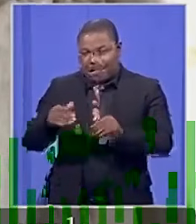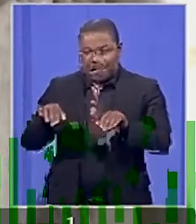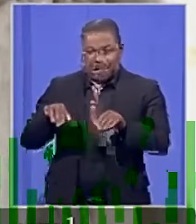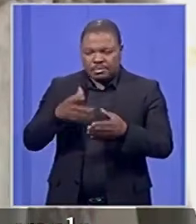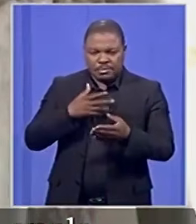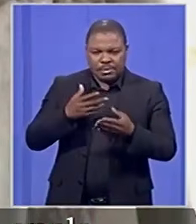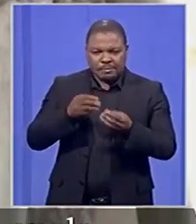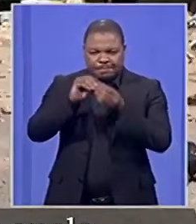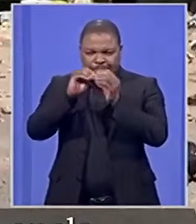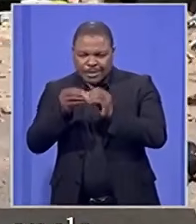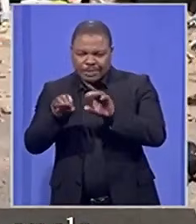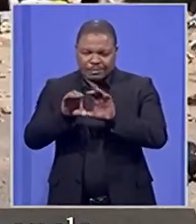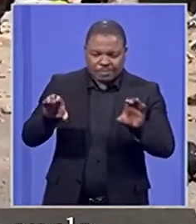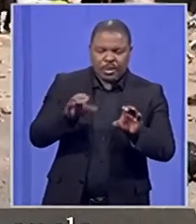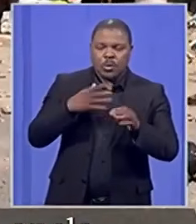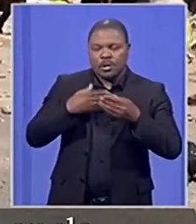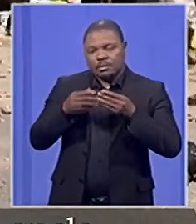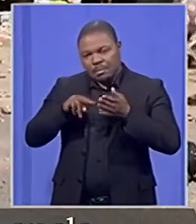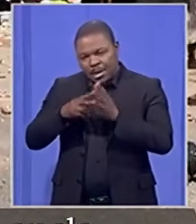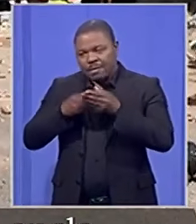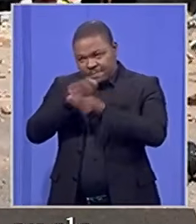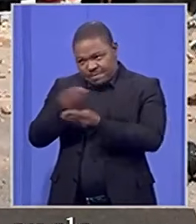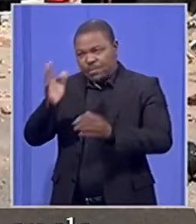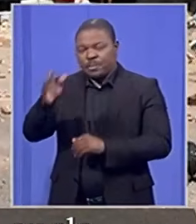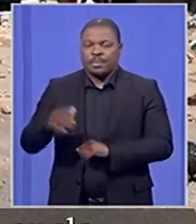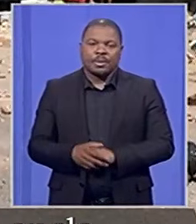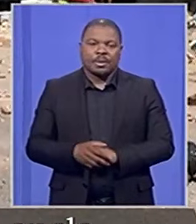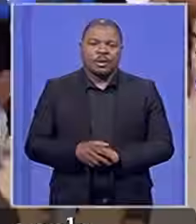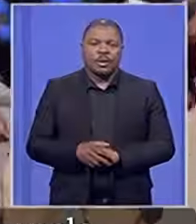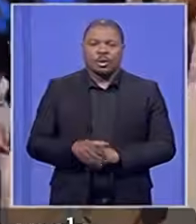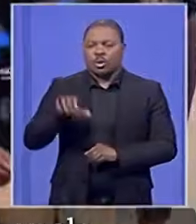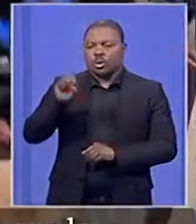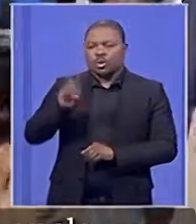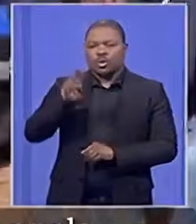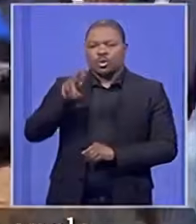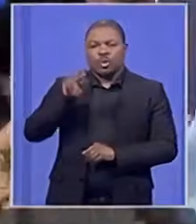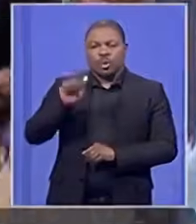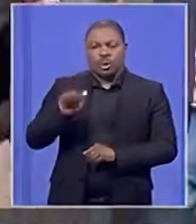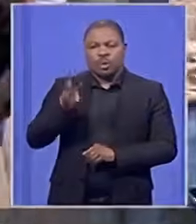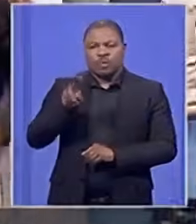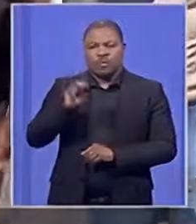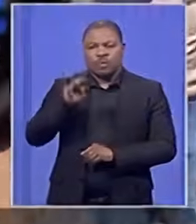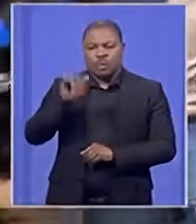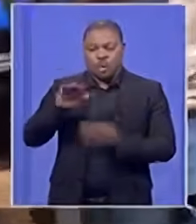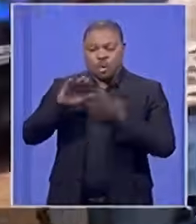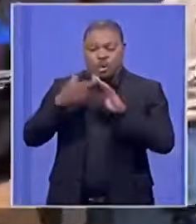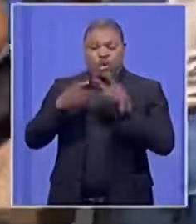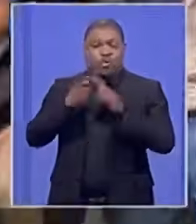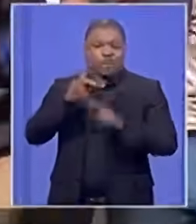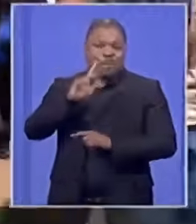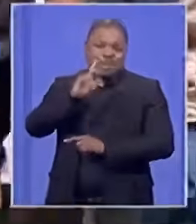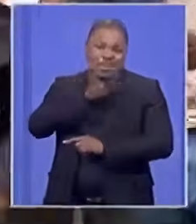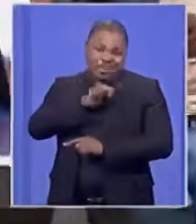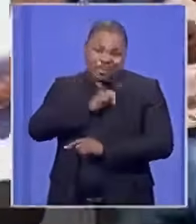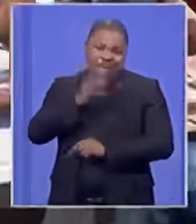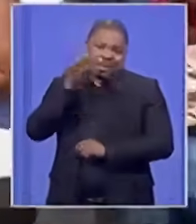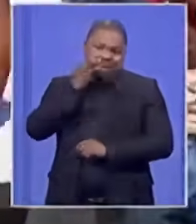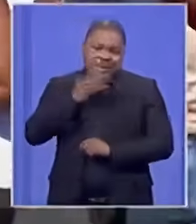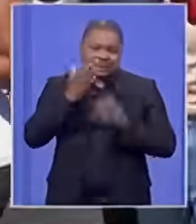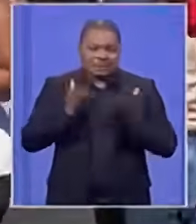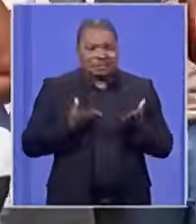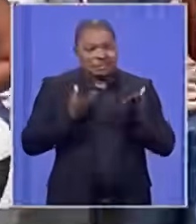infrastructure refurbishment. Ho sale jwalo baahi ba Sukavuma KwaZulu-Natal ba re taba ya hore ba fihlella ditshebeletso